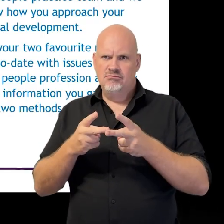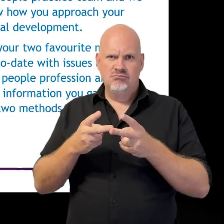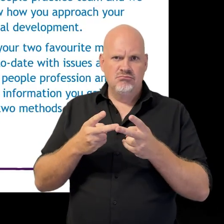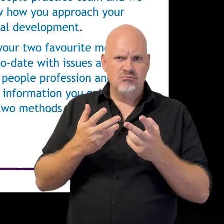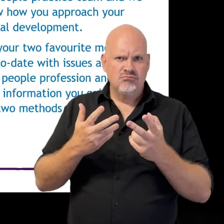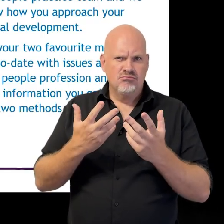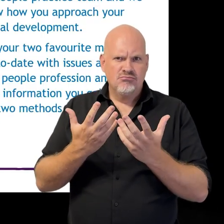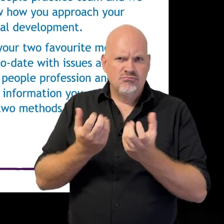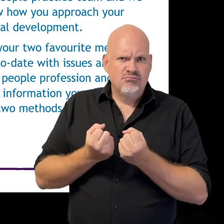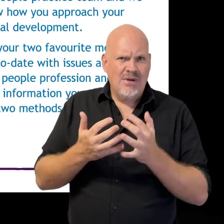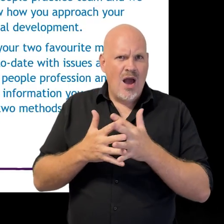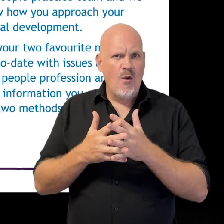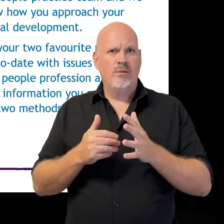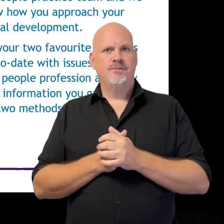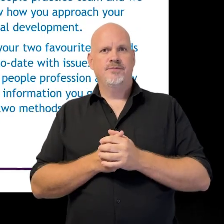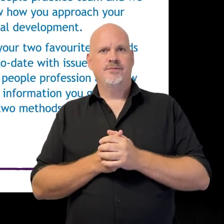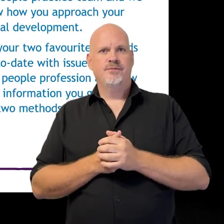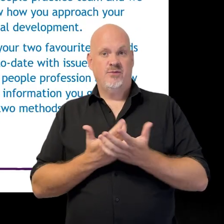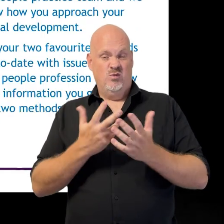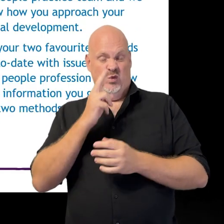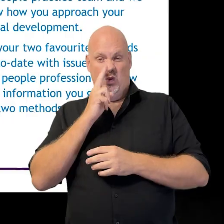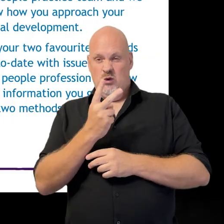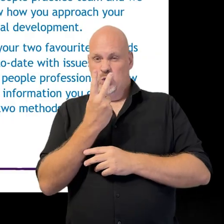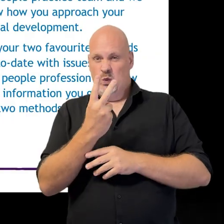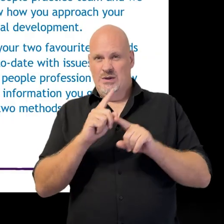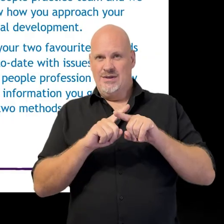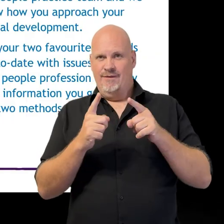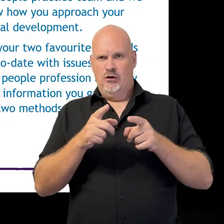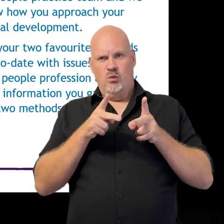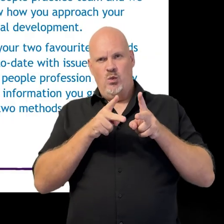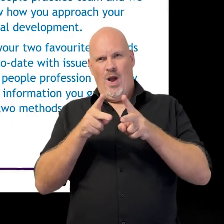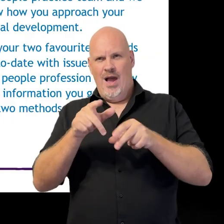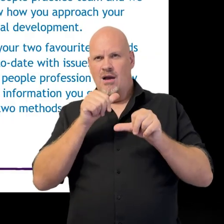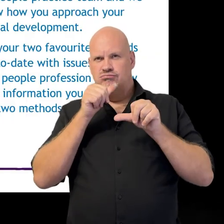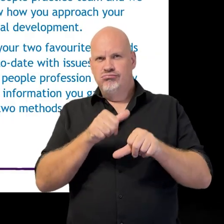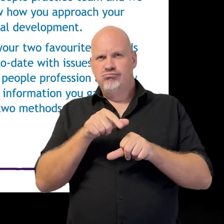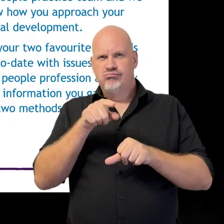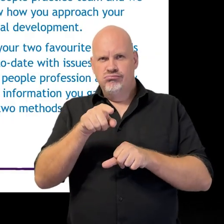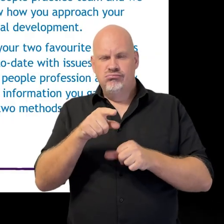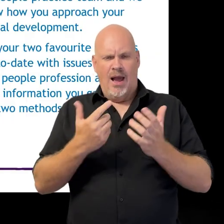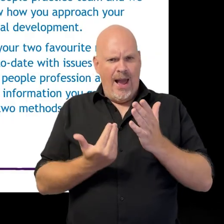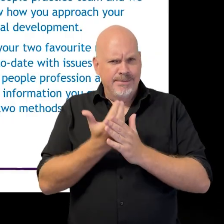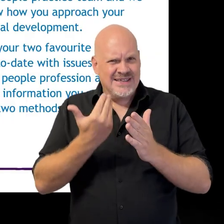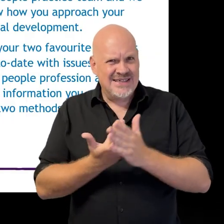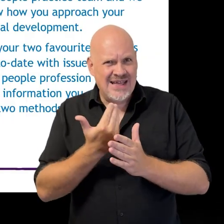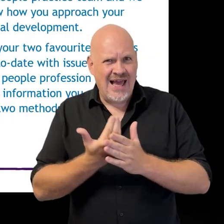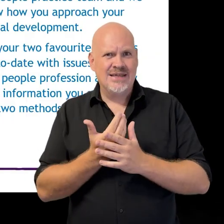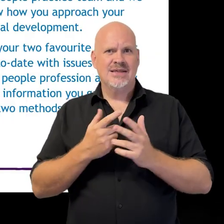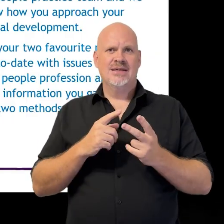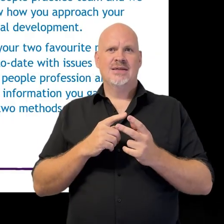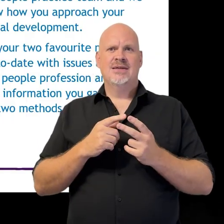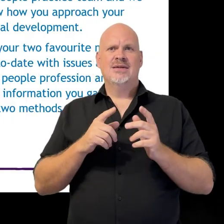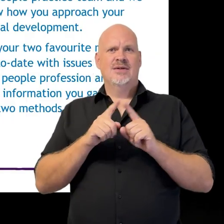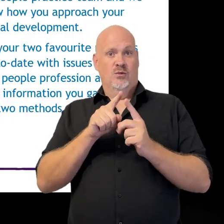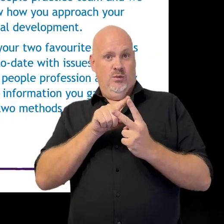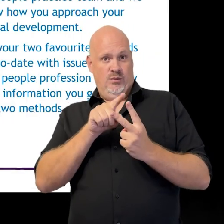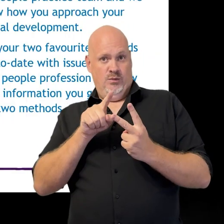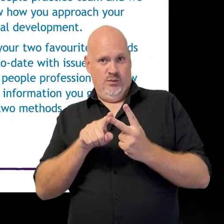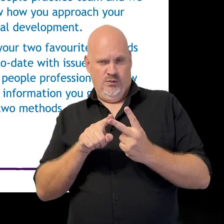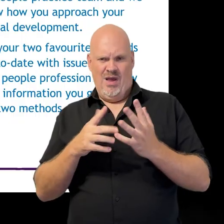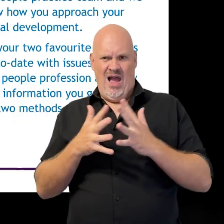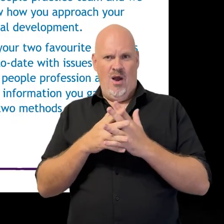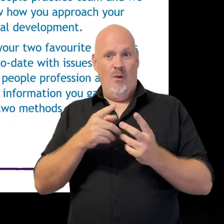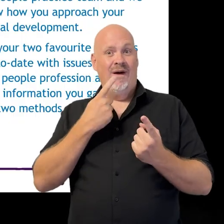gain from these 2 methods. So we're looking for your 2 favourite methods for keeping up to date, and in each case, how you